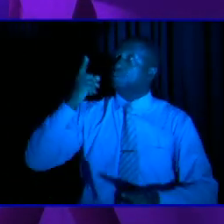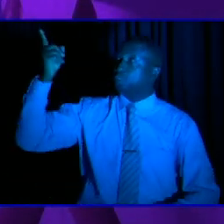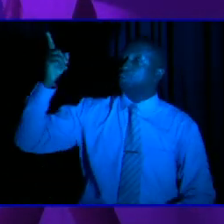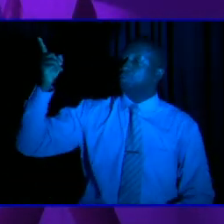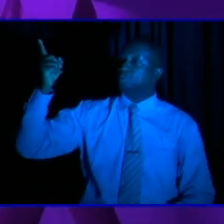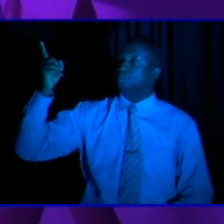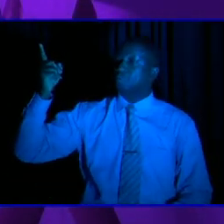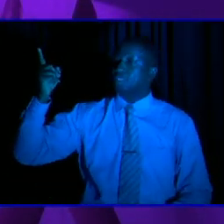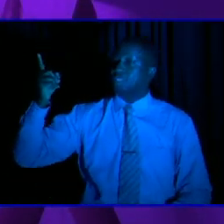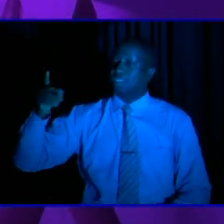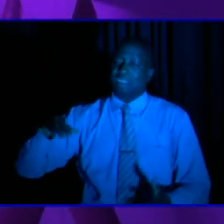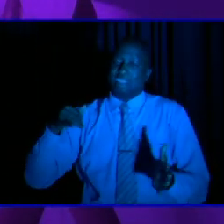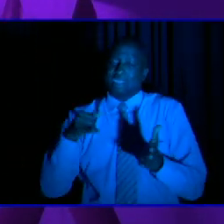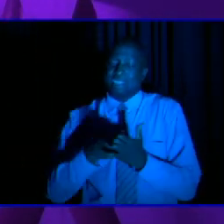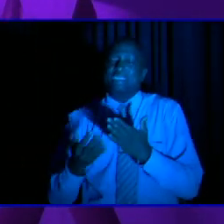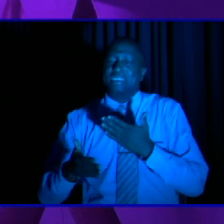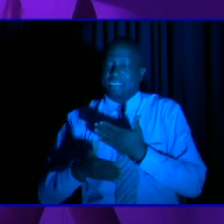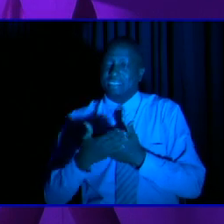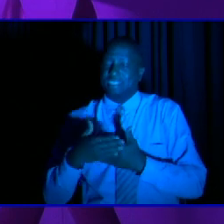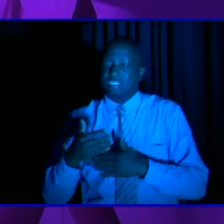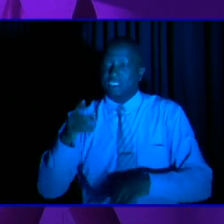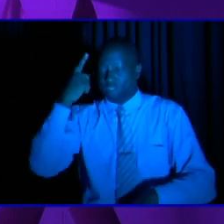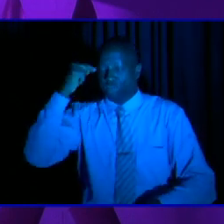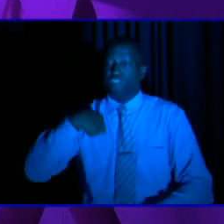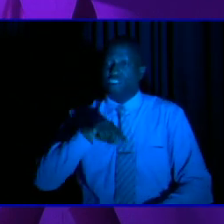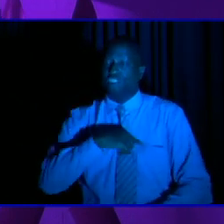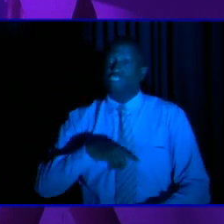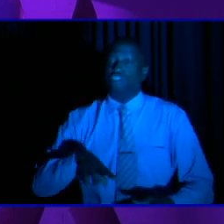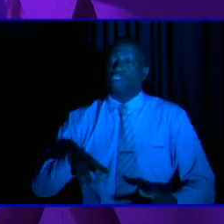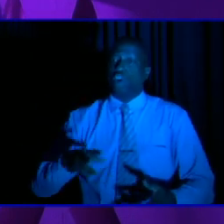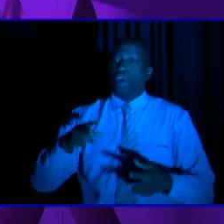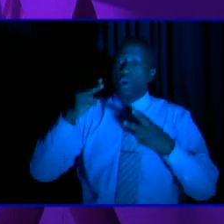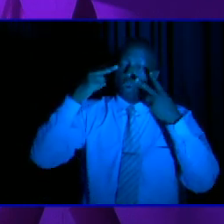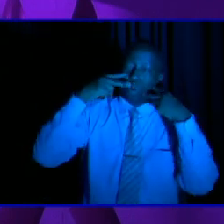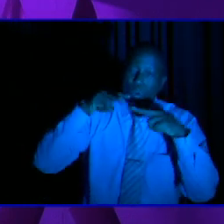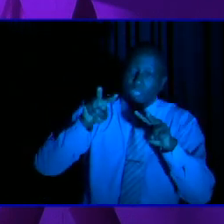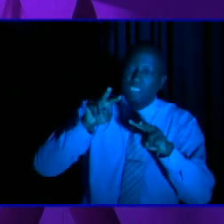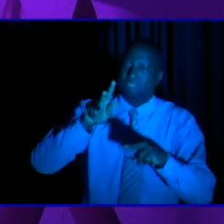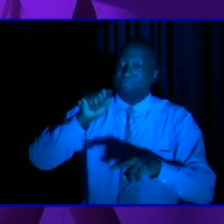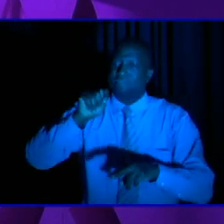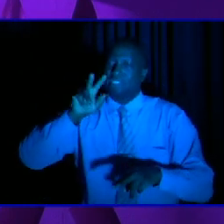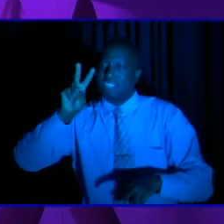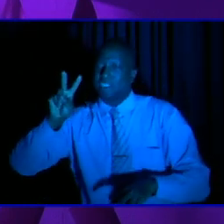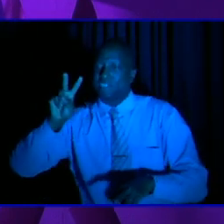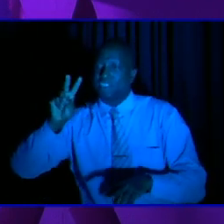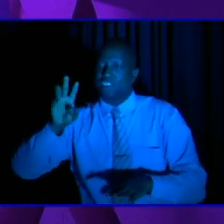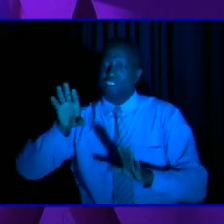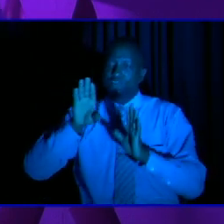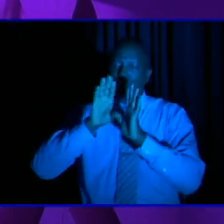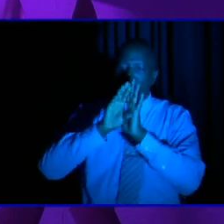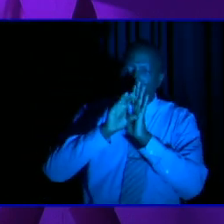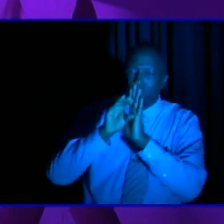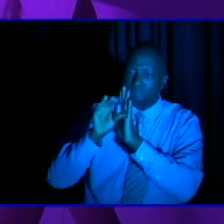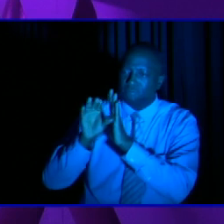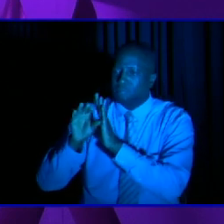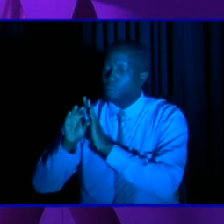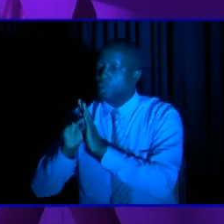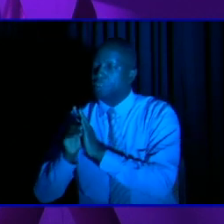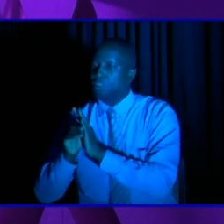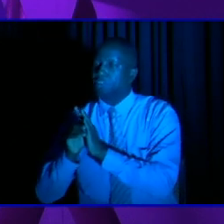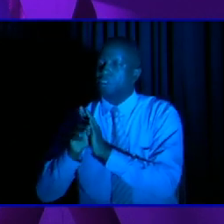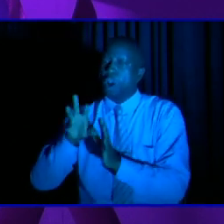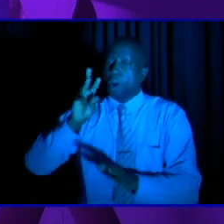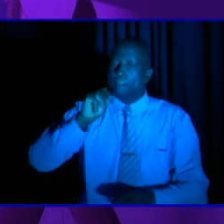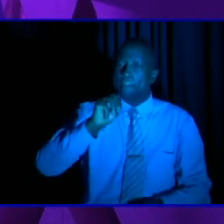easier it is for us to turn on the TV and to watch a movie than to get down on our knees and pray. You have seen, Almighty